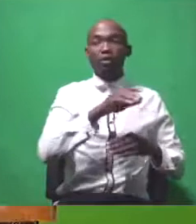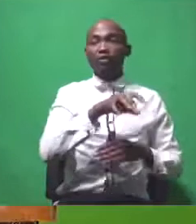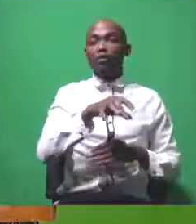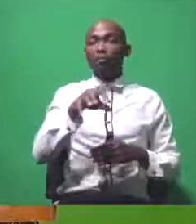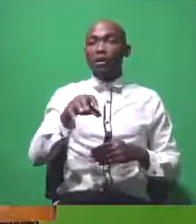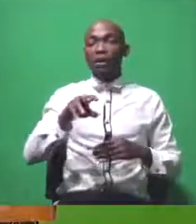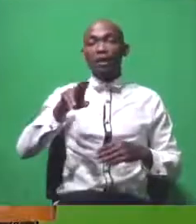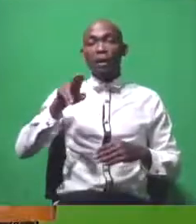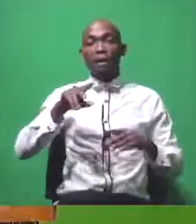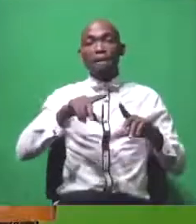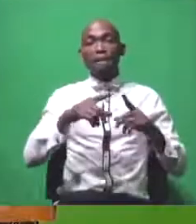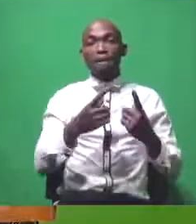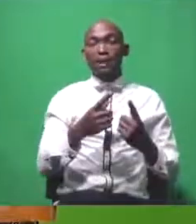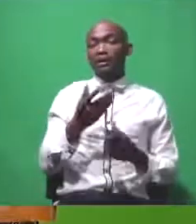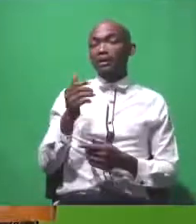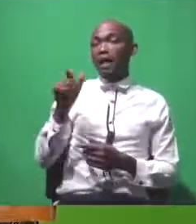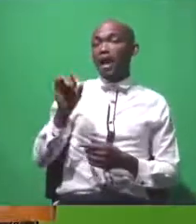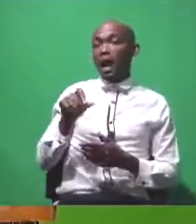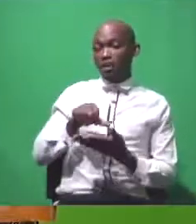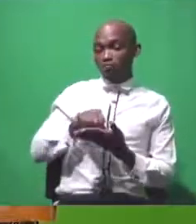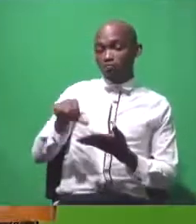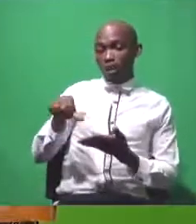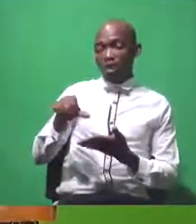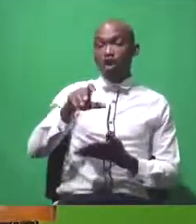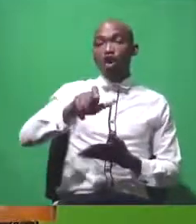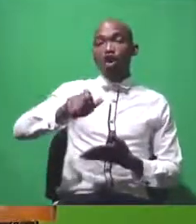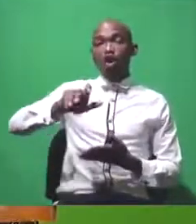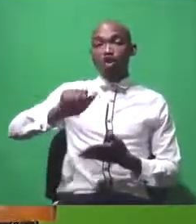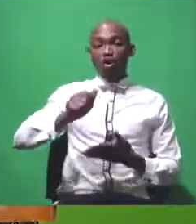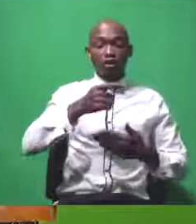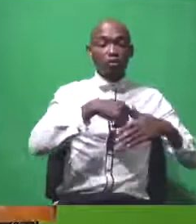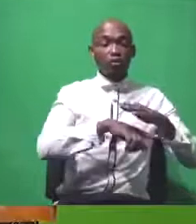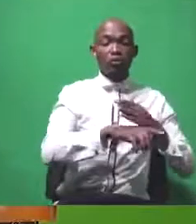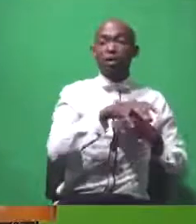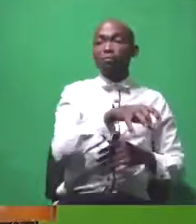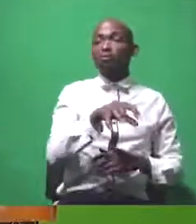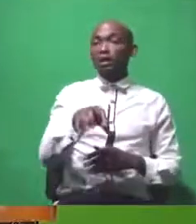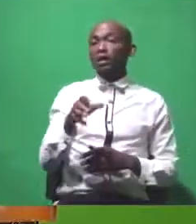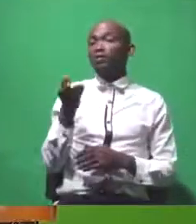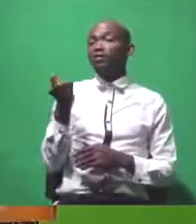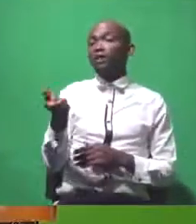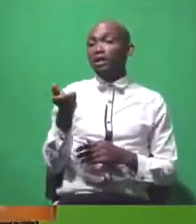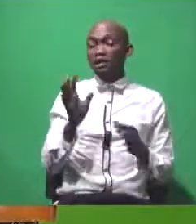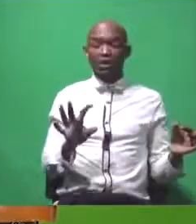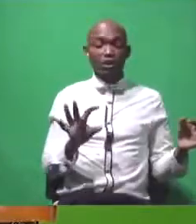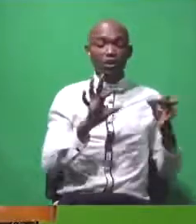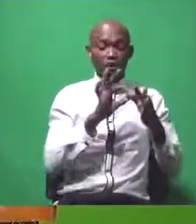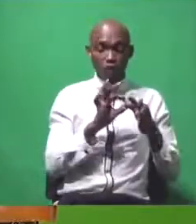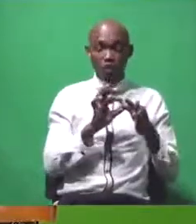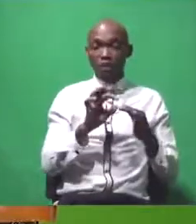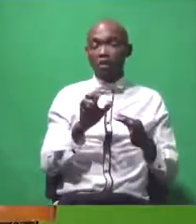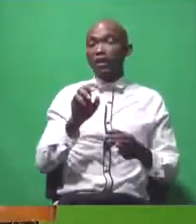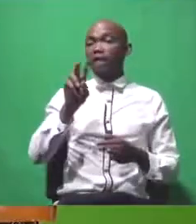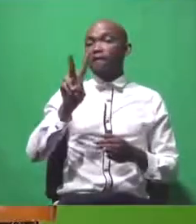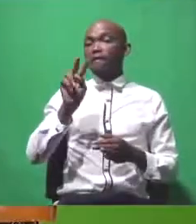market. This is a one among the type of joint venture between Ali and Juma.